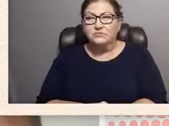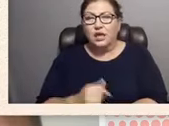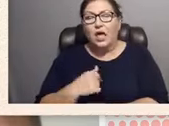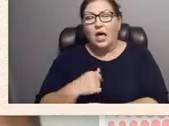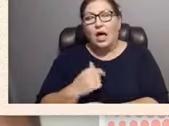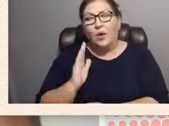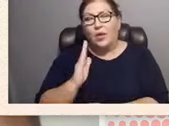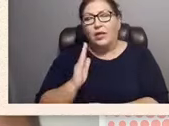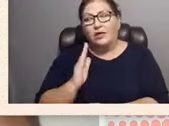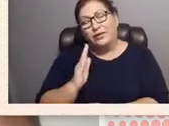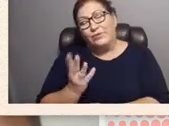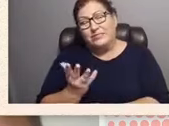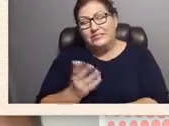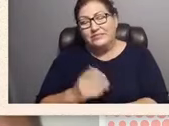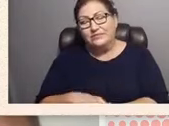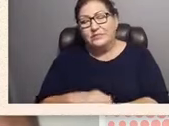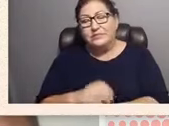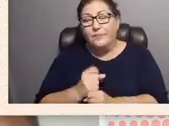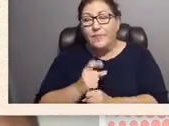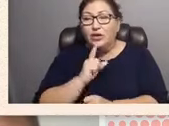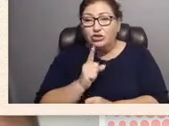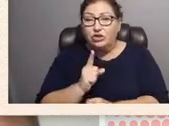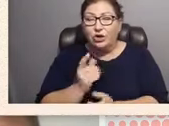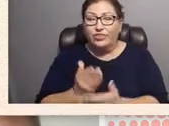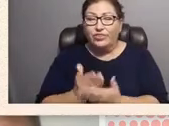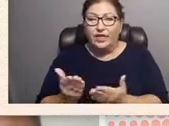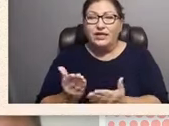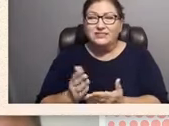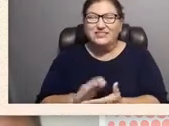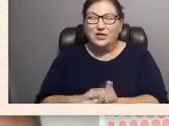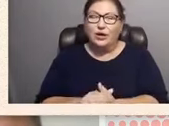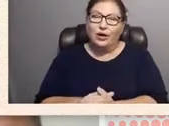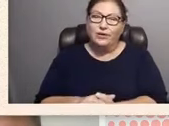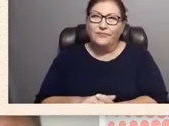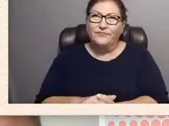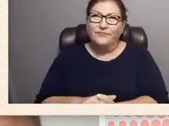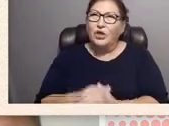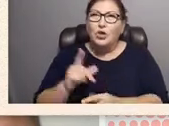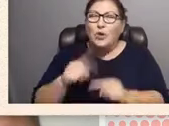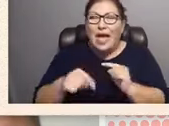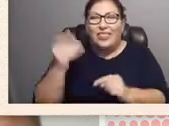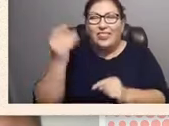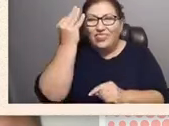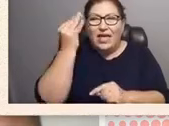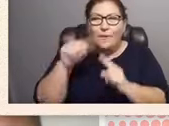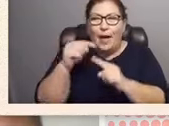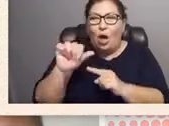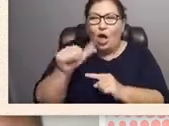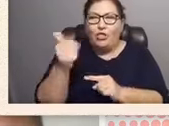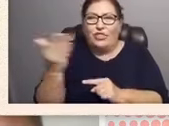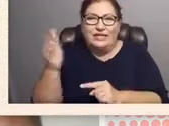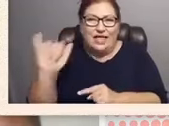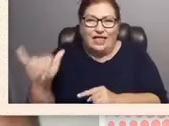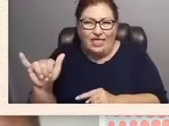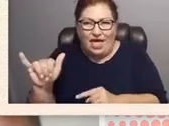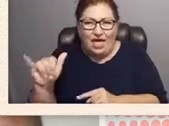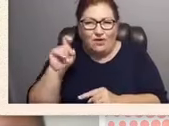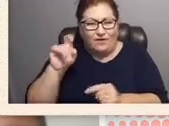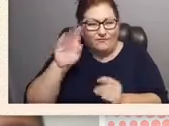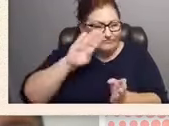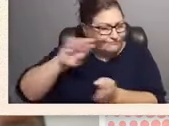it was to make sure things are you can't think of other things like that. You gotta be